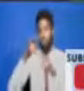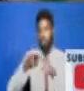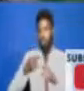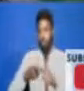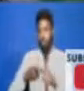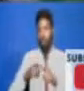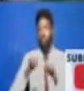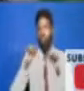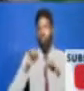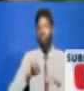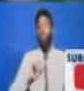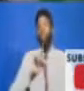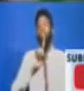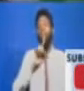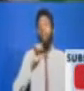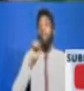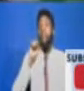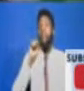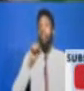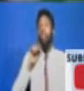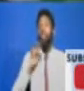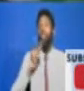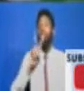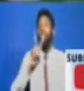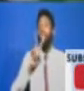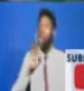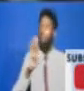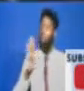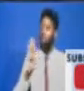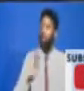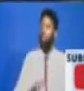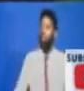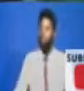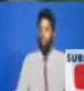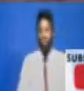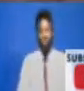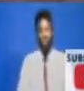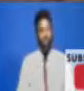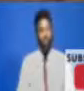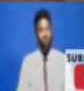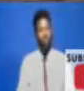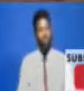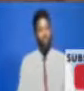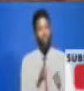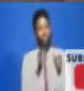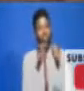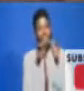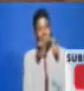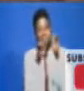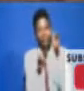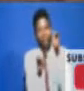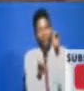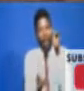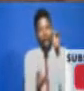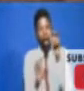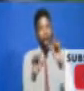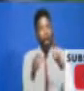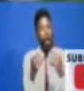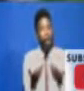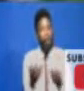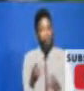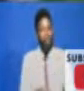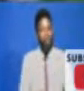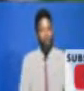billion. 1.2 billion. Yes. Segregation or tabulation?